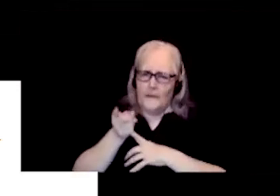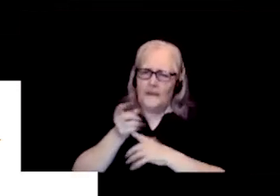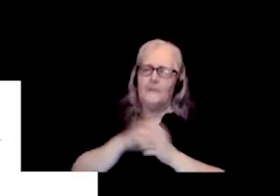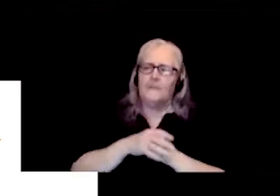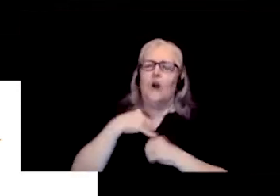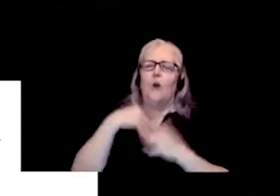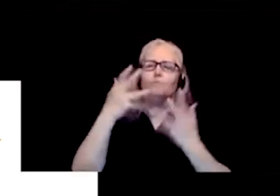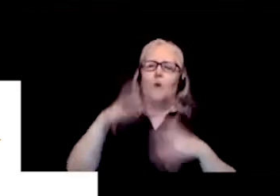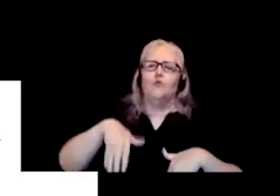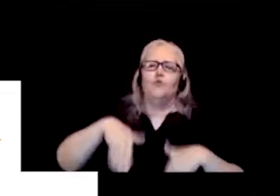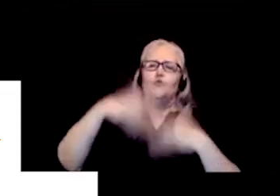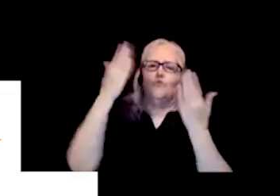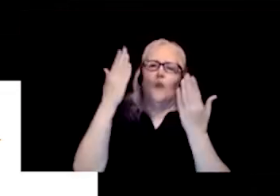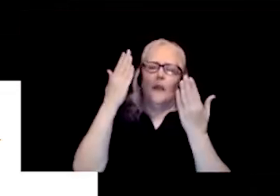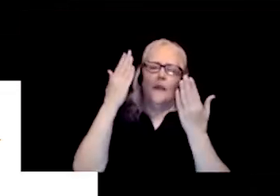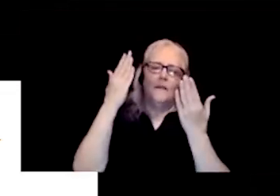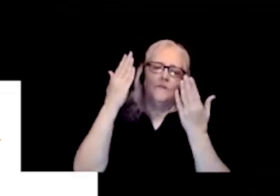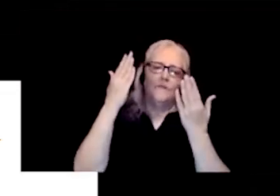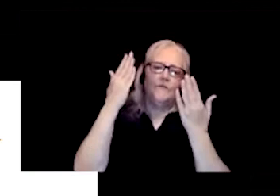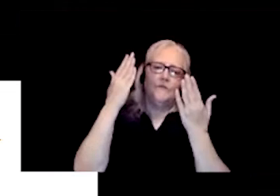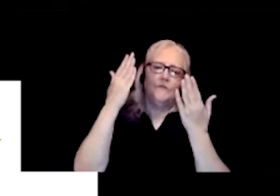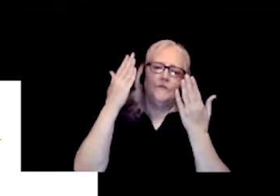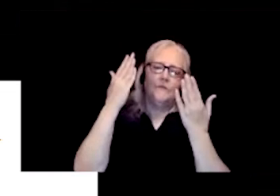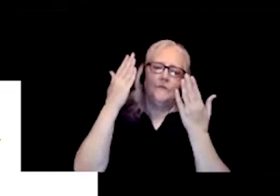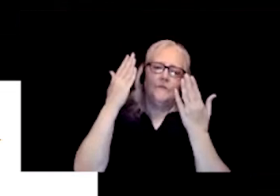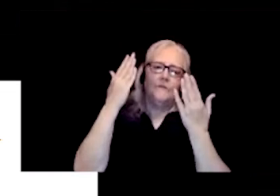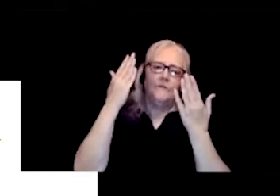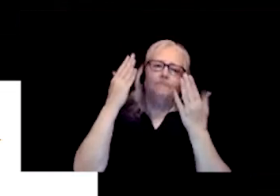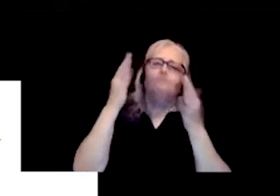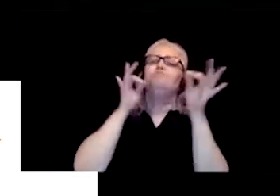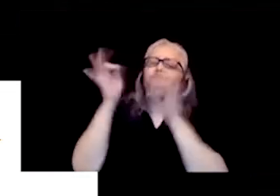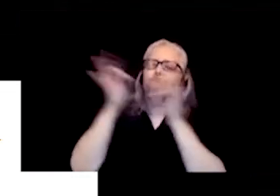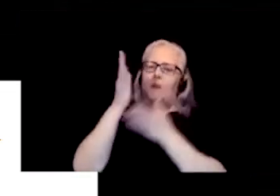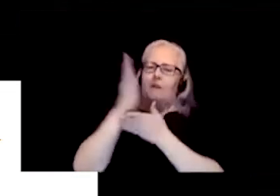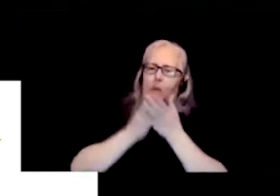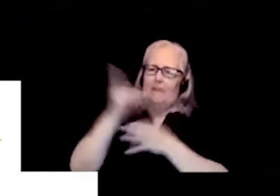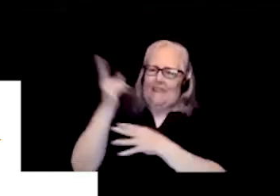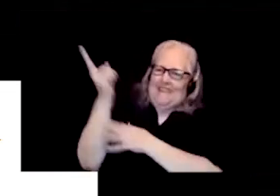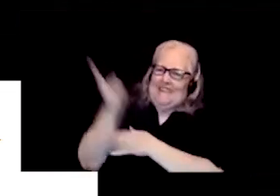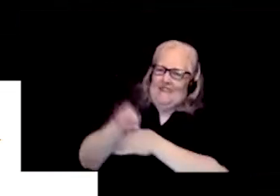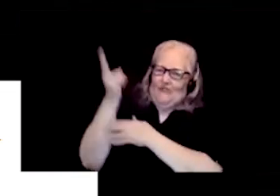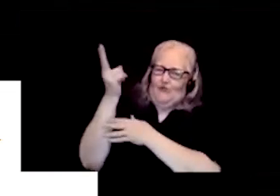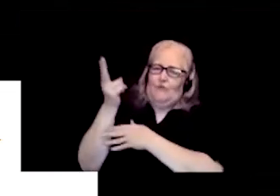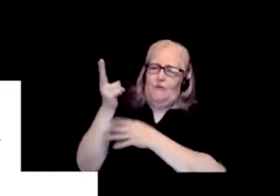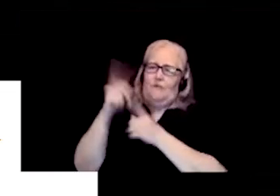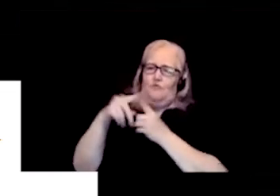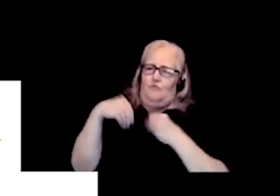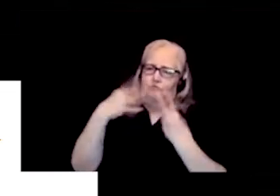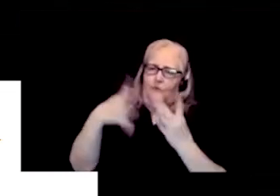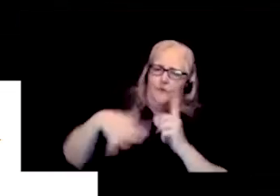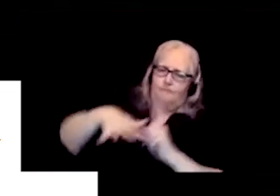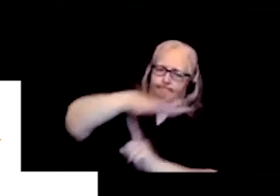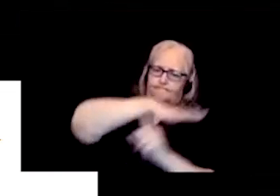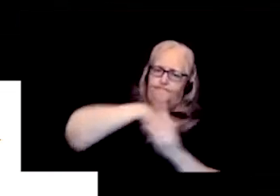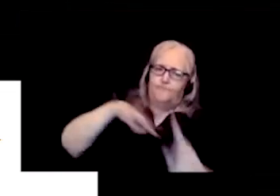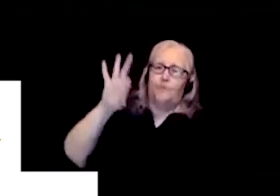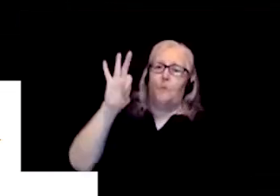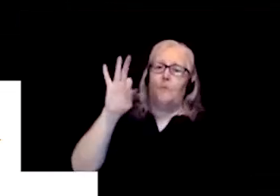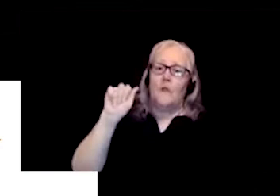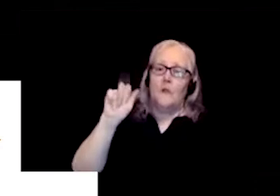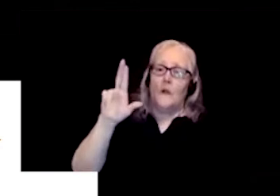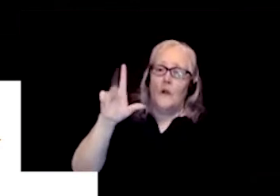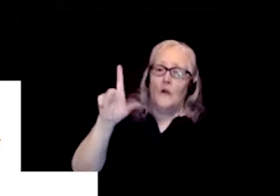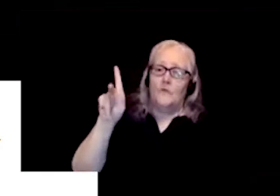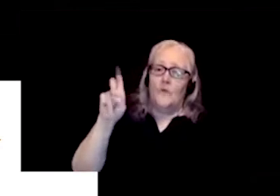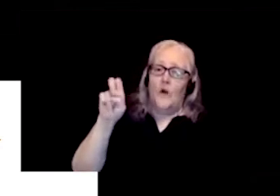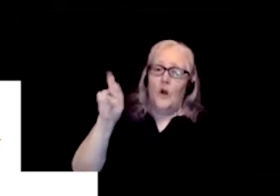this lost history, right, and put it in context for us. William Faulkner, the great Southern writer, said that the past is never dead.